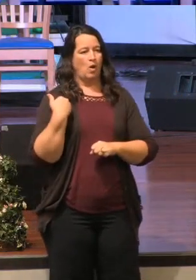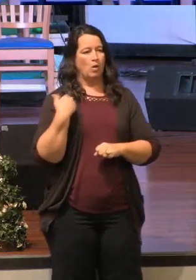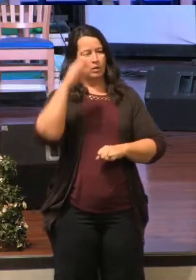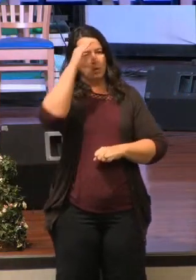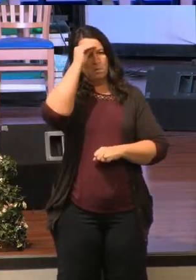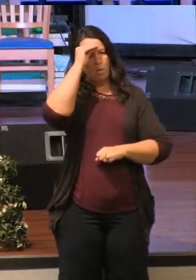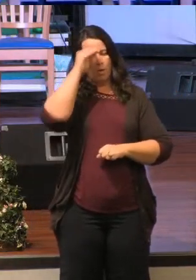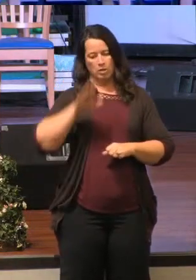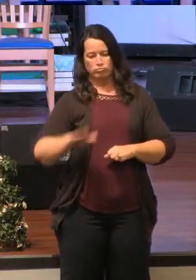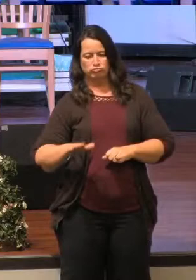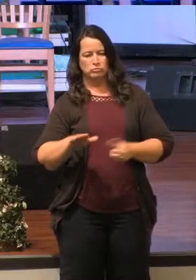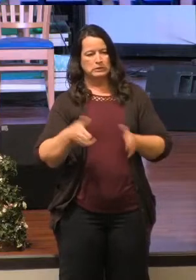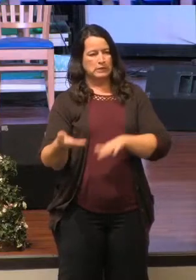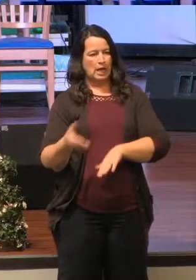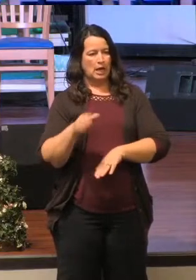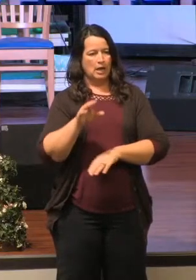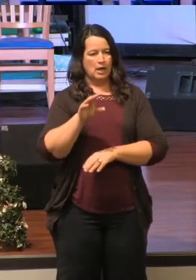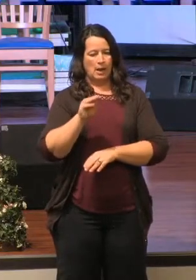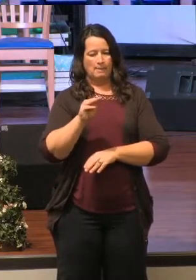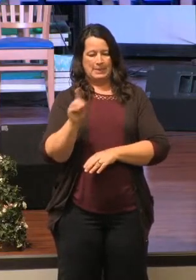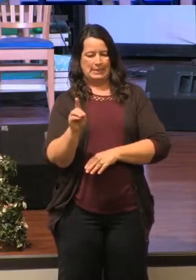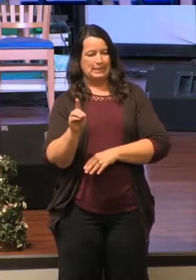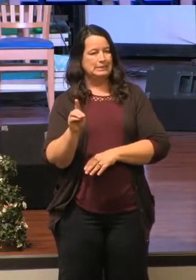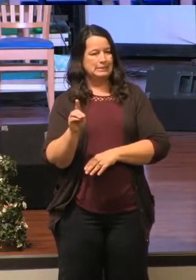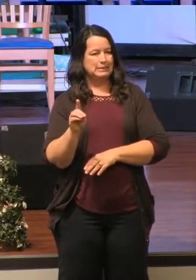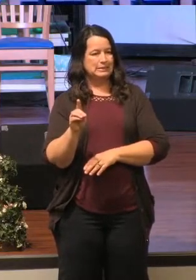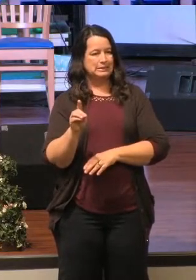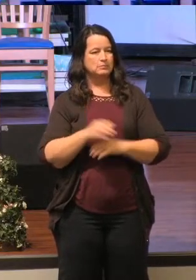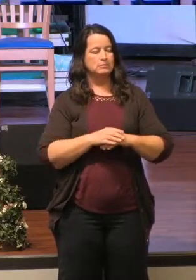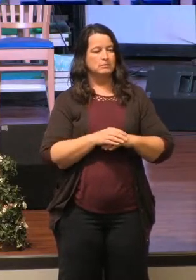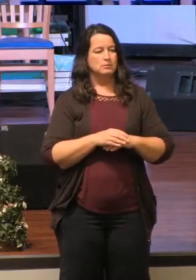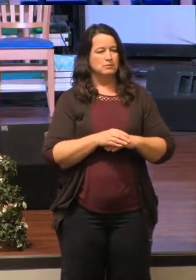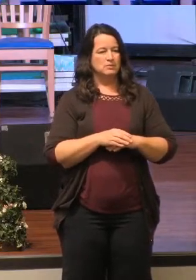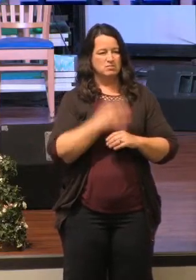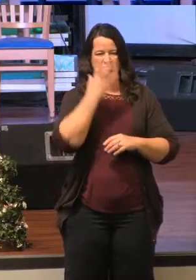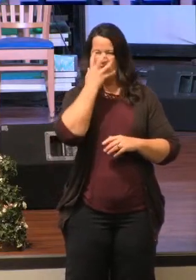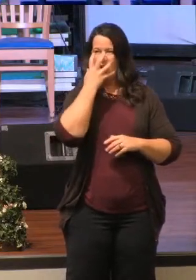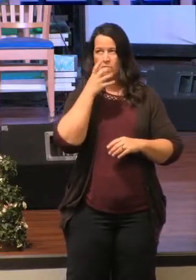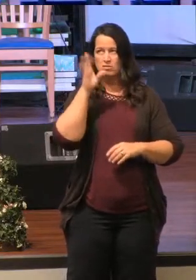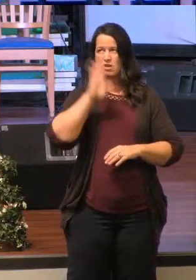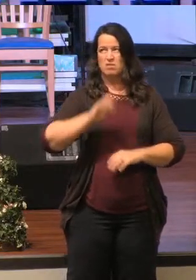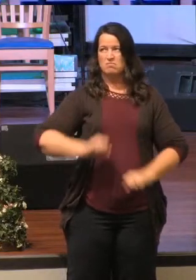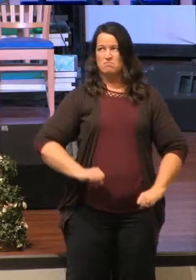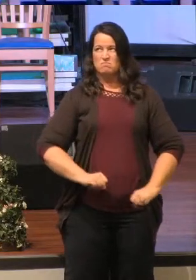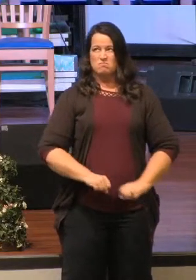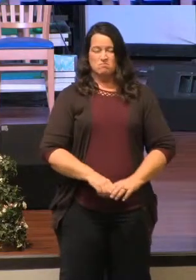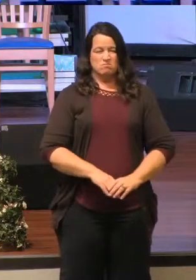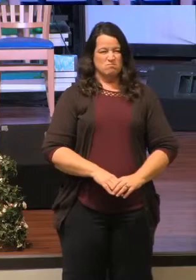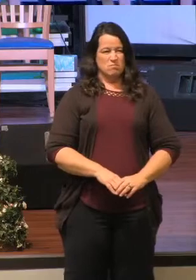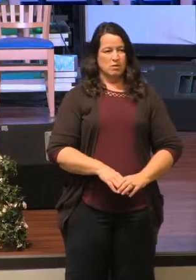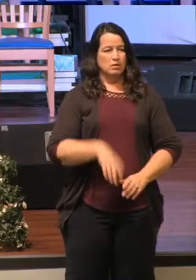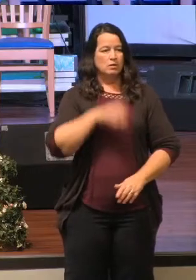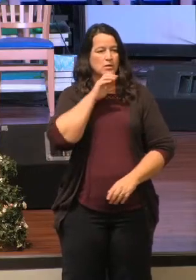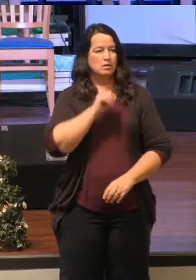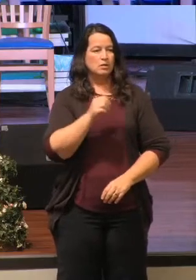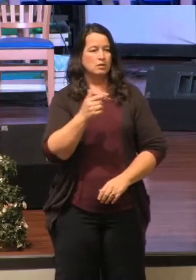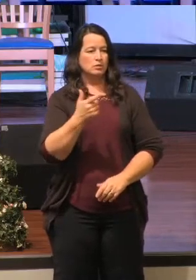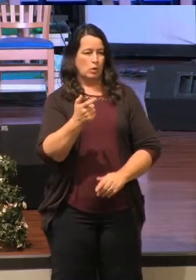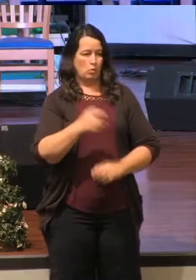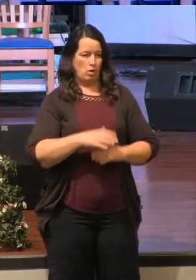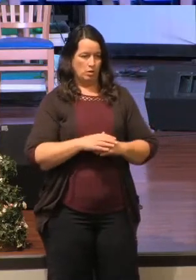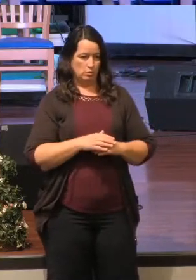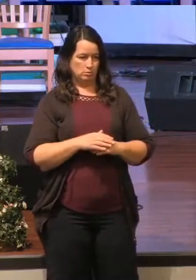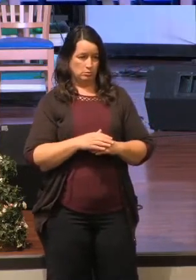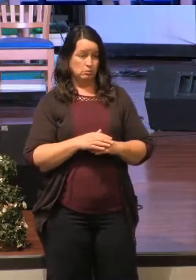was dying of muscular dystrophy. He had a chip in his shoulder a mile wide. He was angry at God. He was 21. He lived beyond his